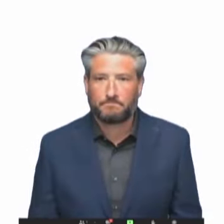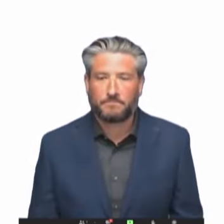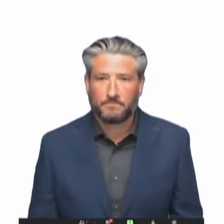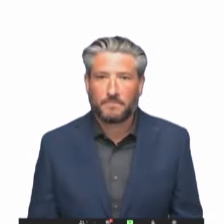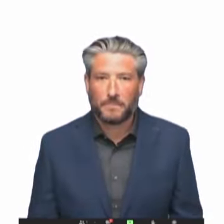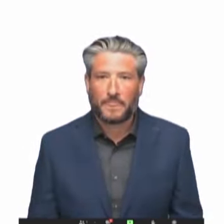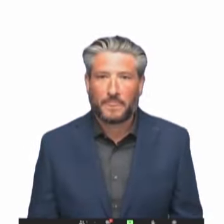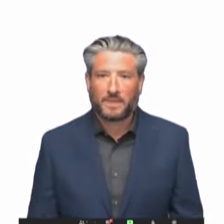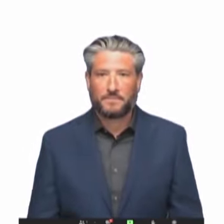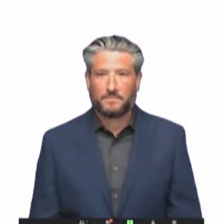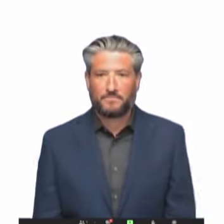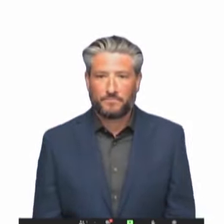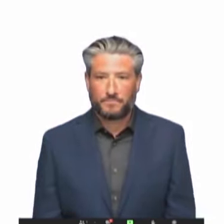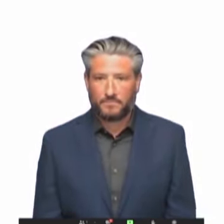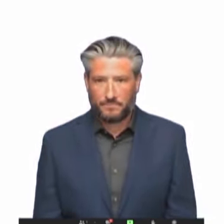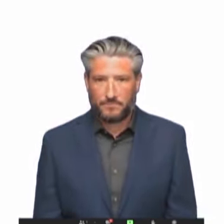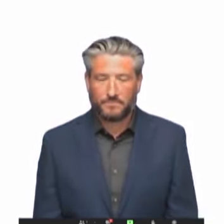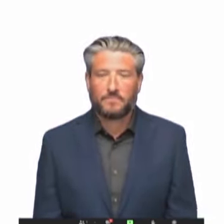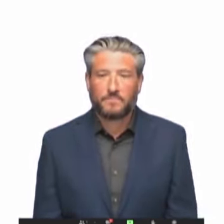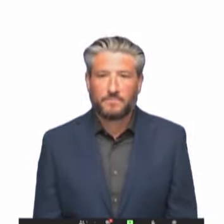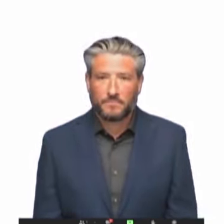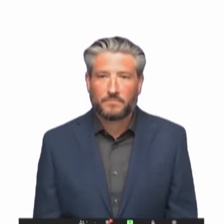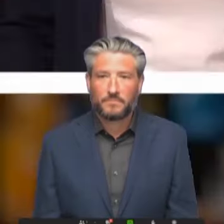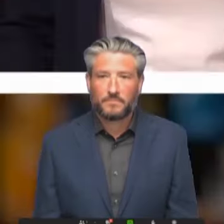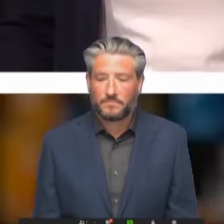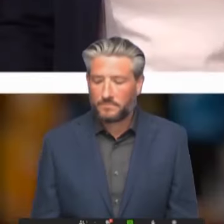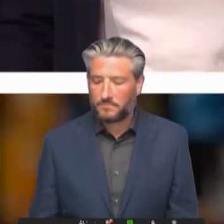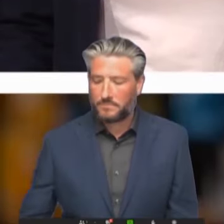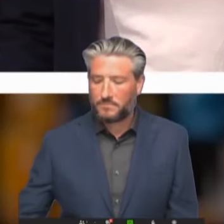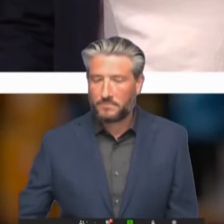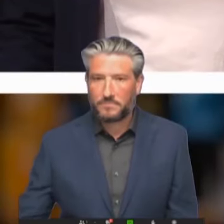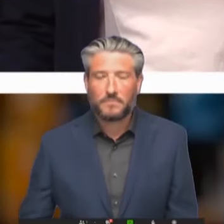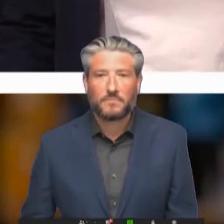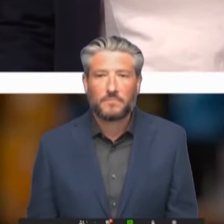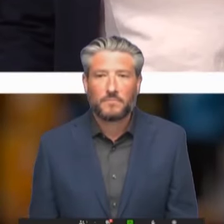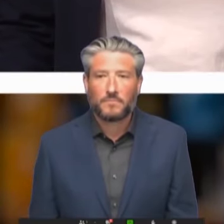of minus 3.6 billion euros, down minus